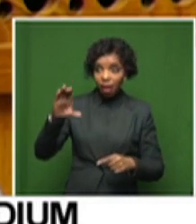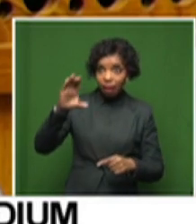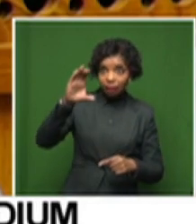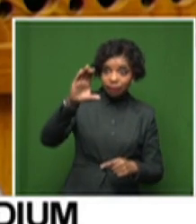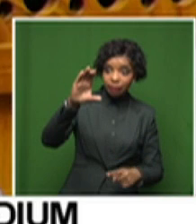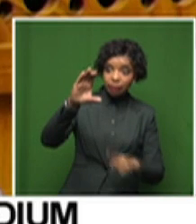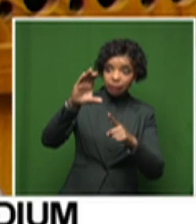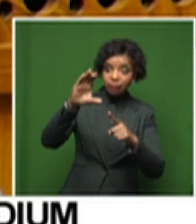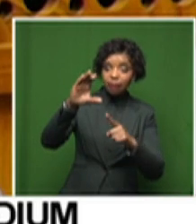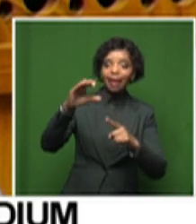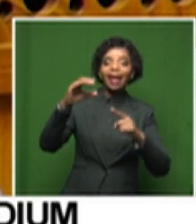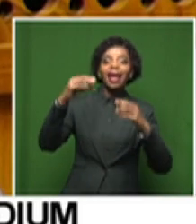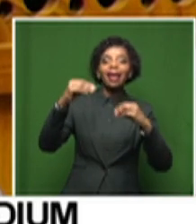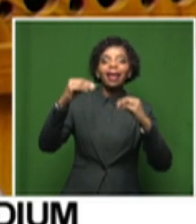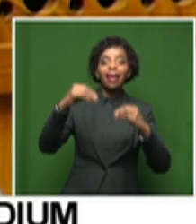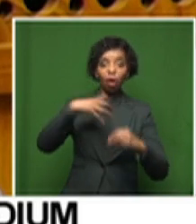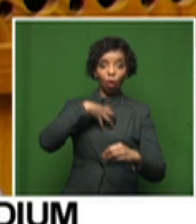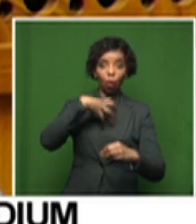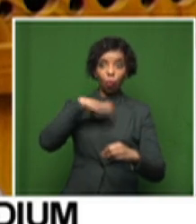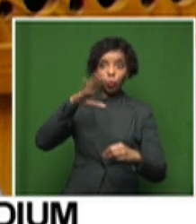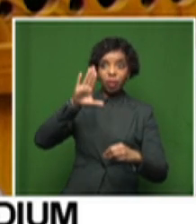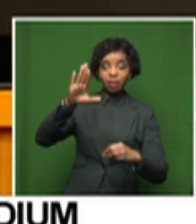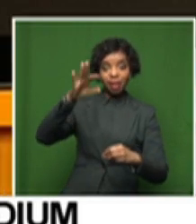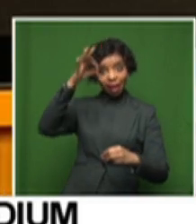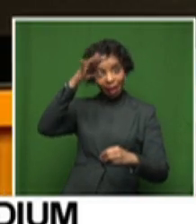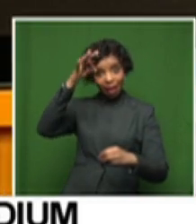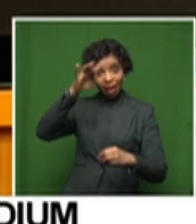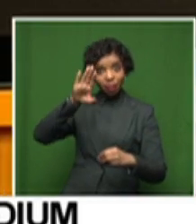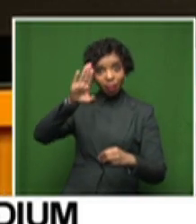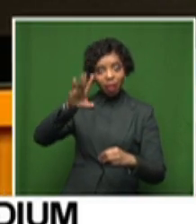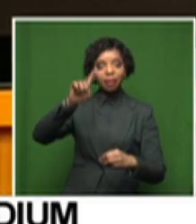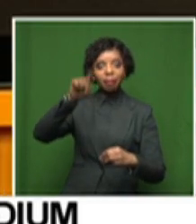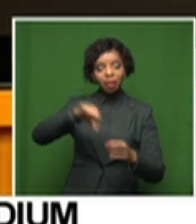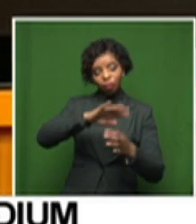the current framework and reprioritize from elsewhere.